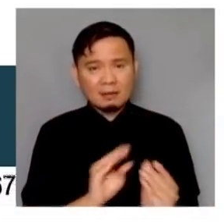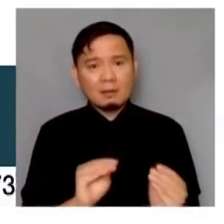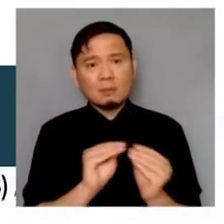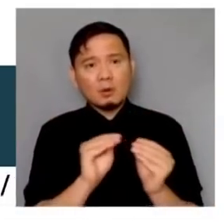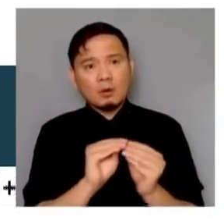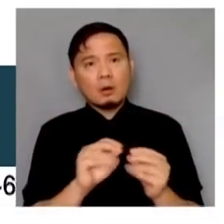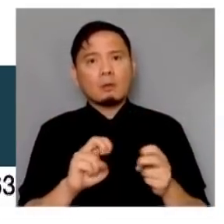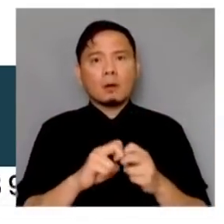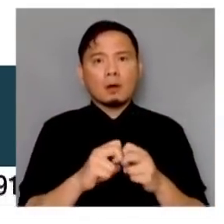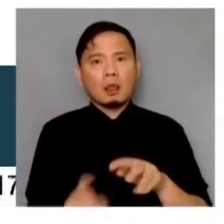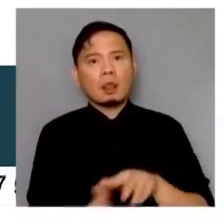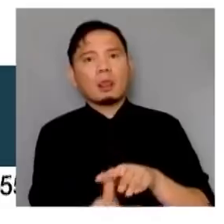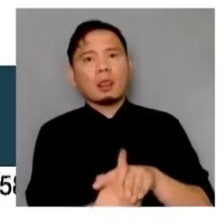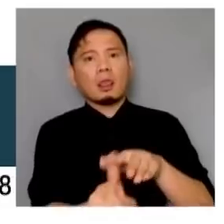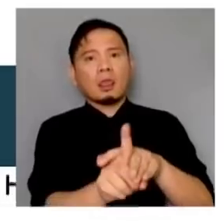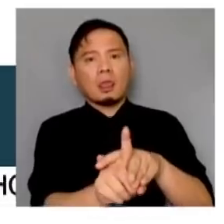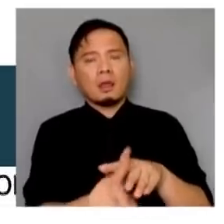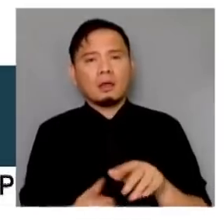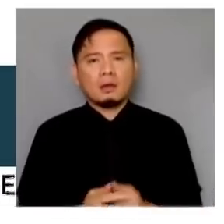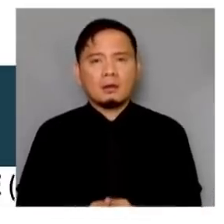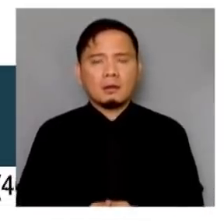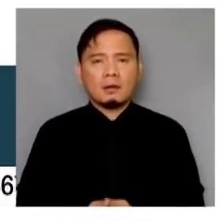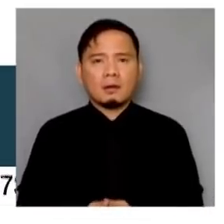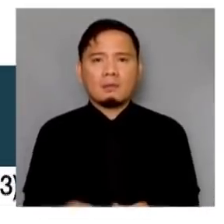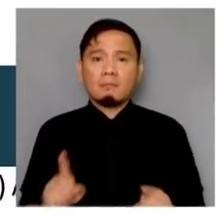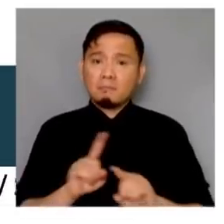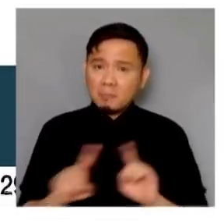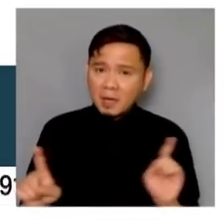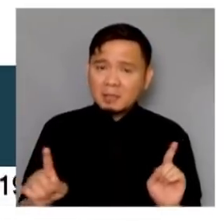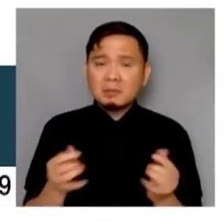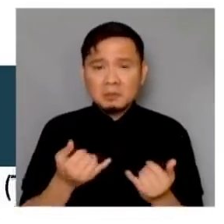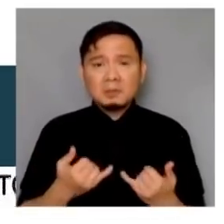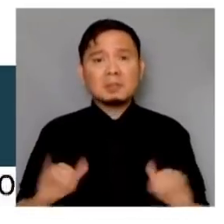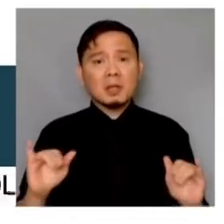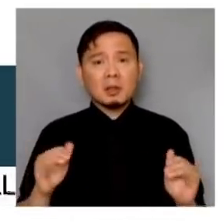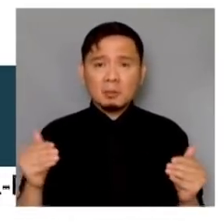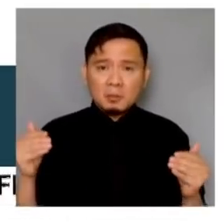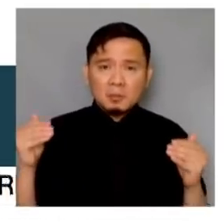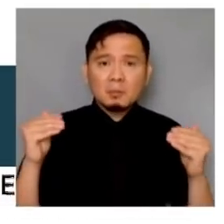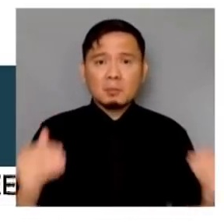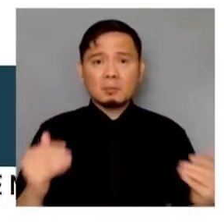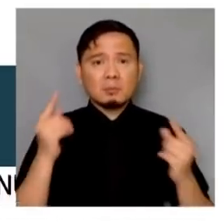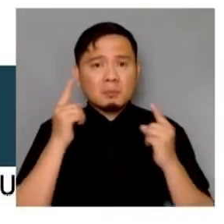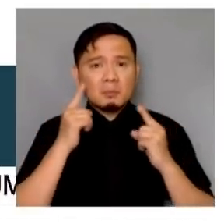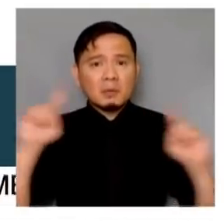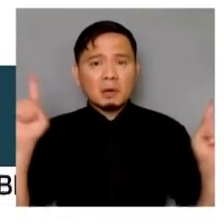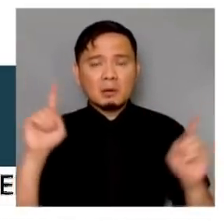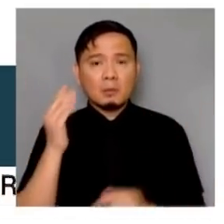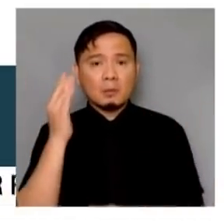problems or more logistical difficulties, but we were able to do it. Our crowds are